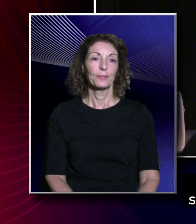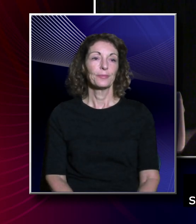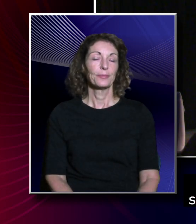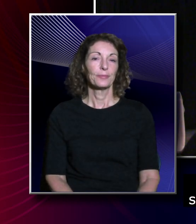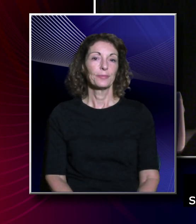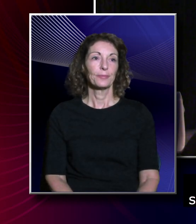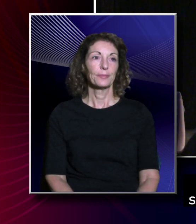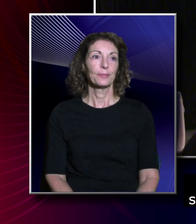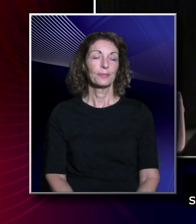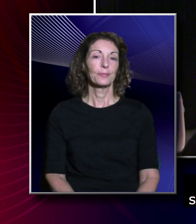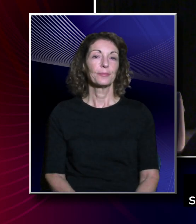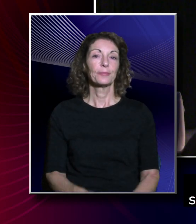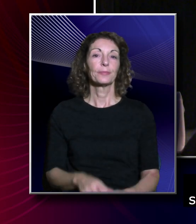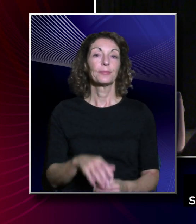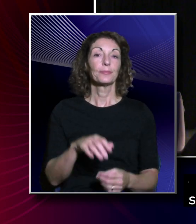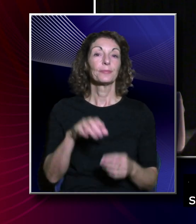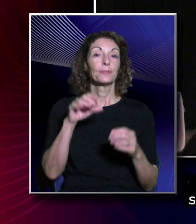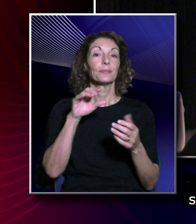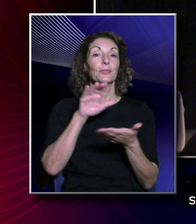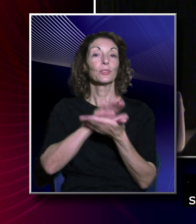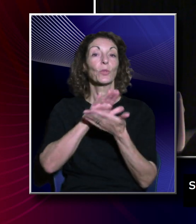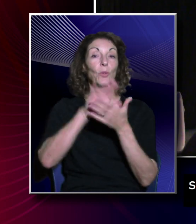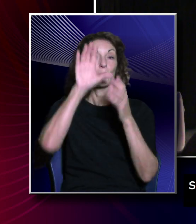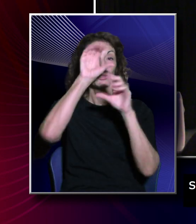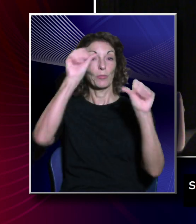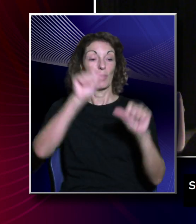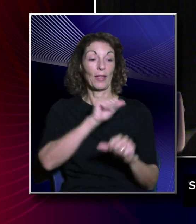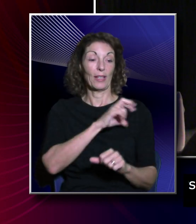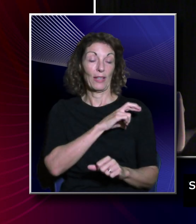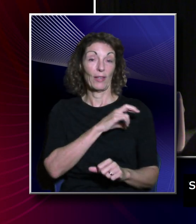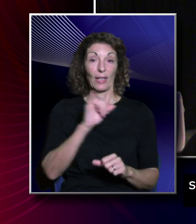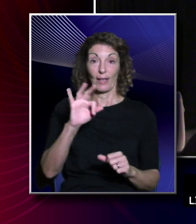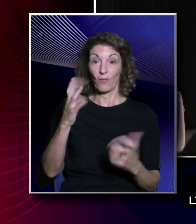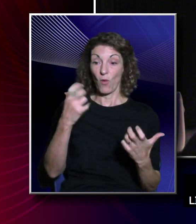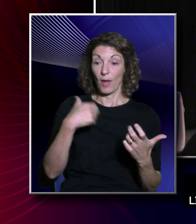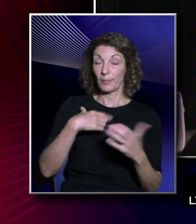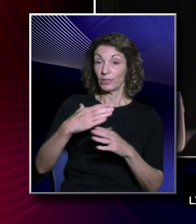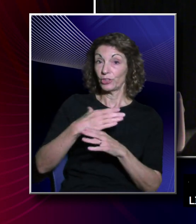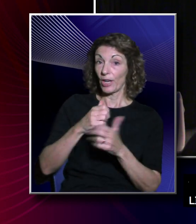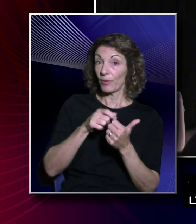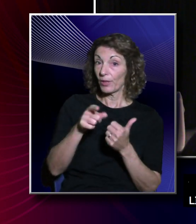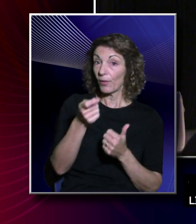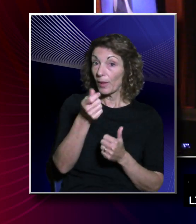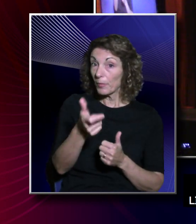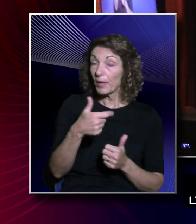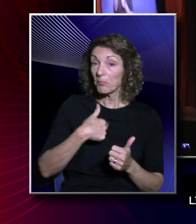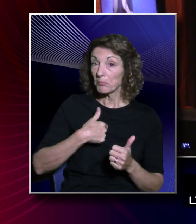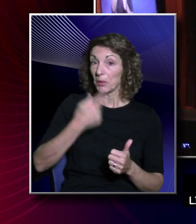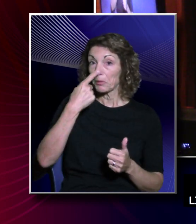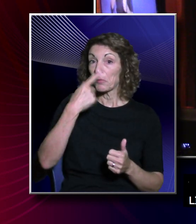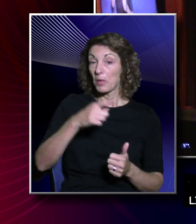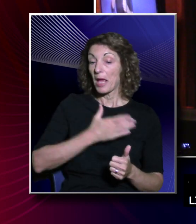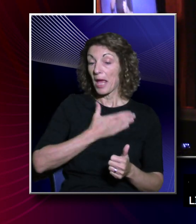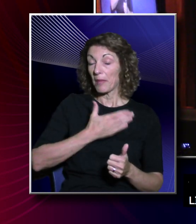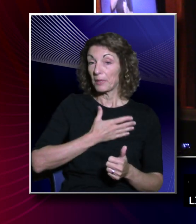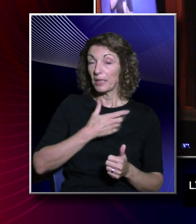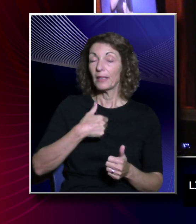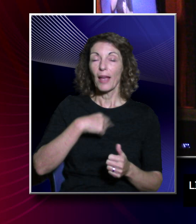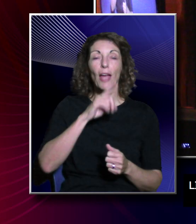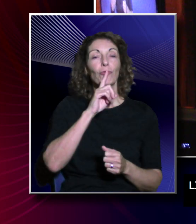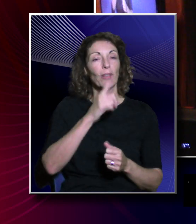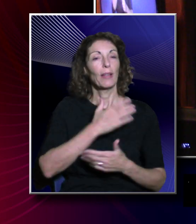If you want me to share with you a little bit, I'm happy to do that. Sure. I really appreciate